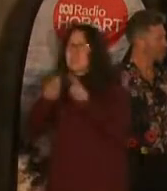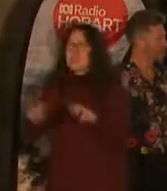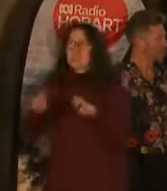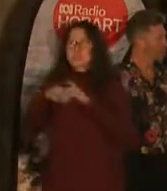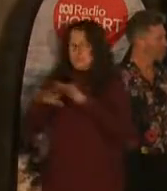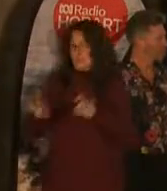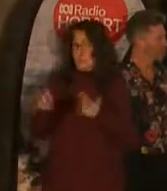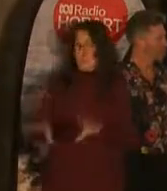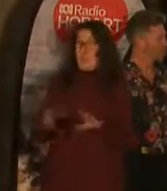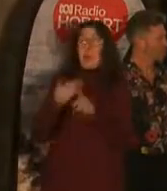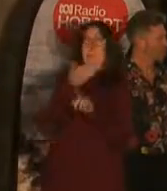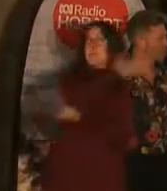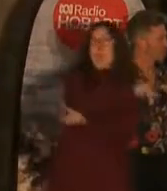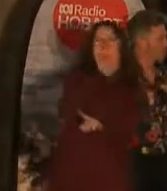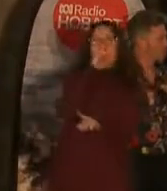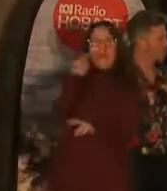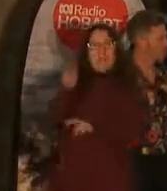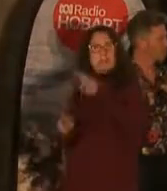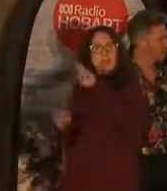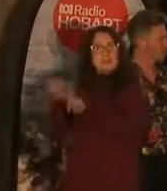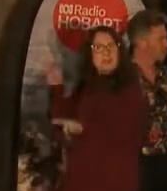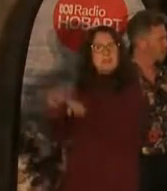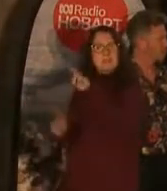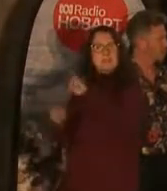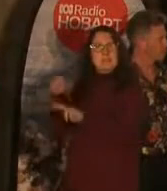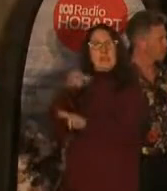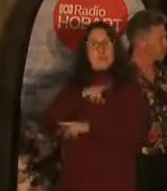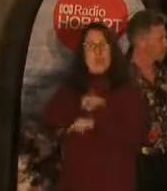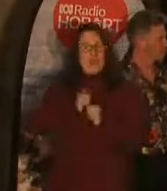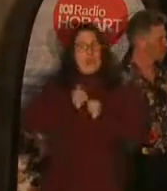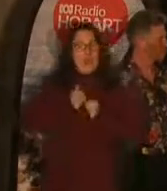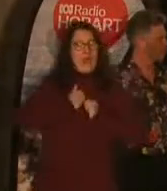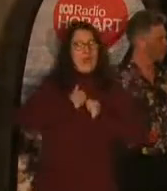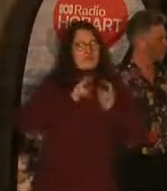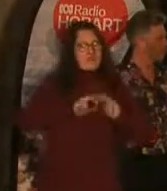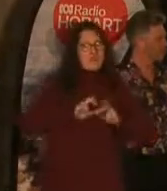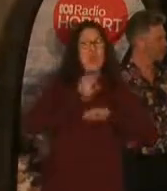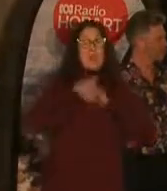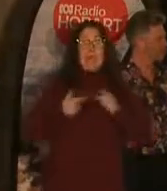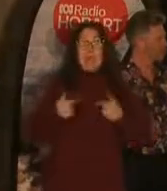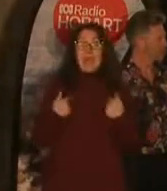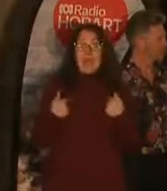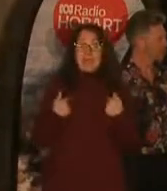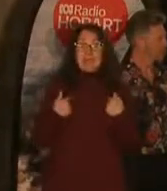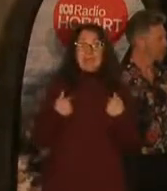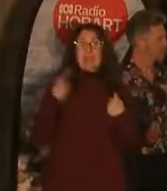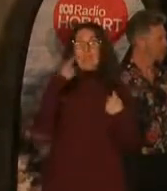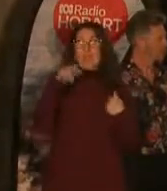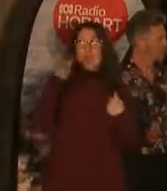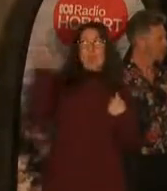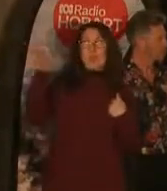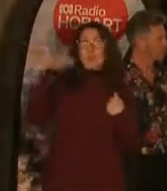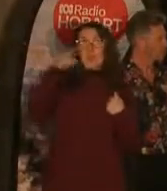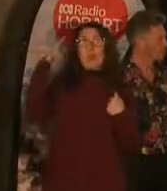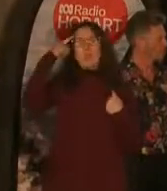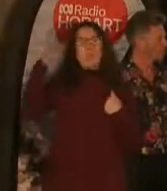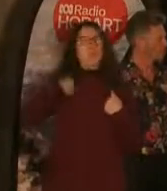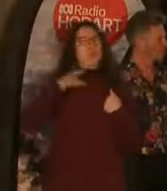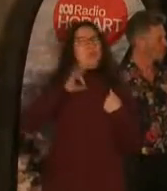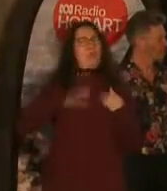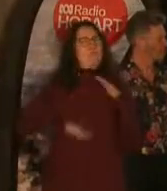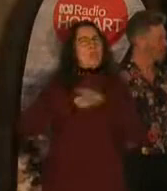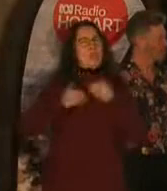It couldn't be assessed before because we weren't, our research or research about us was considered to be other disciplines who just